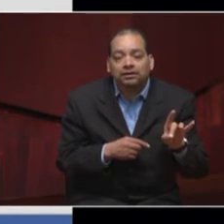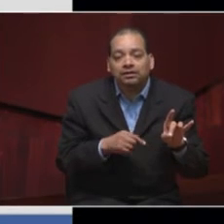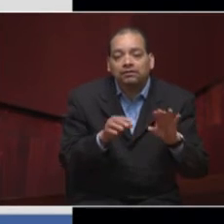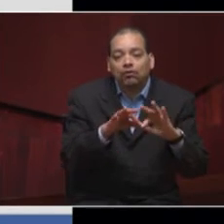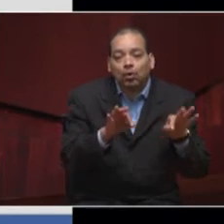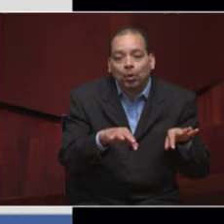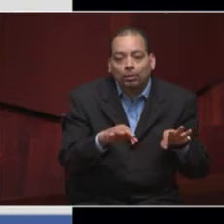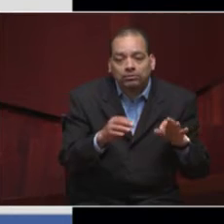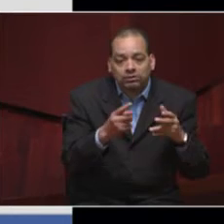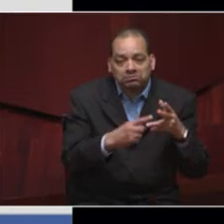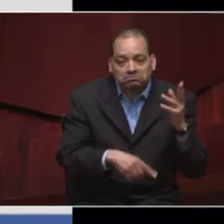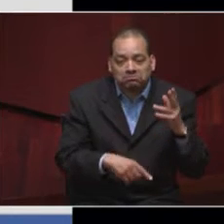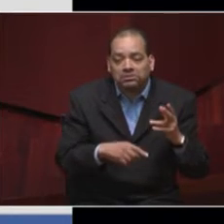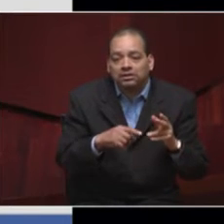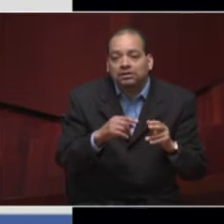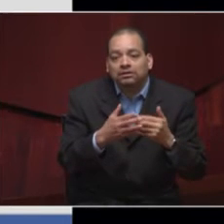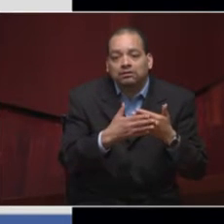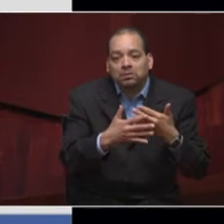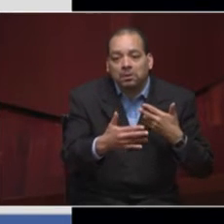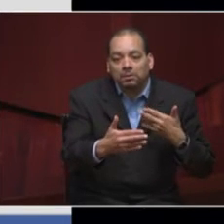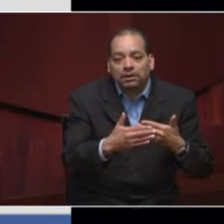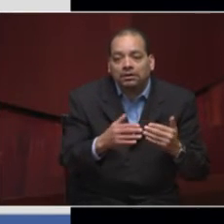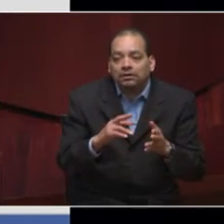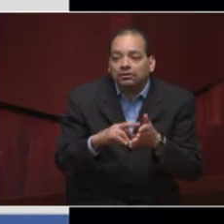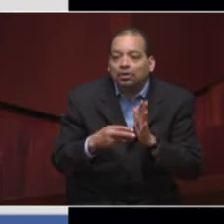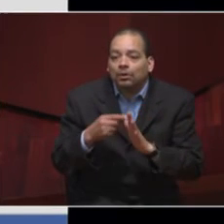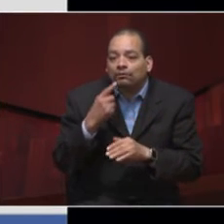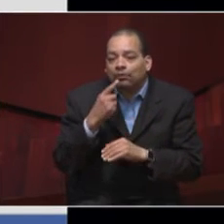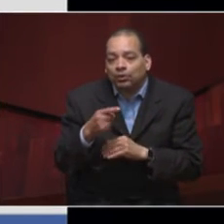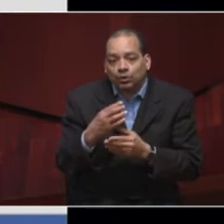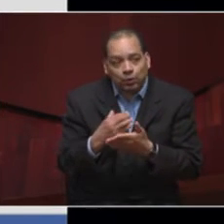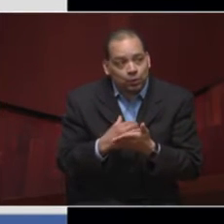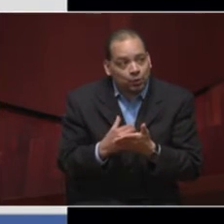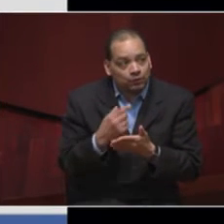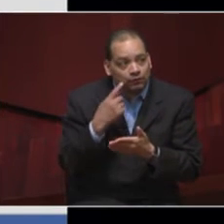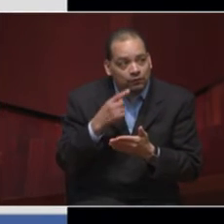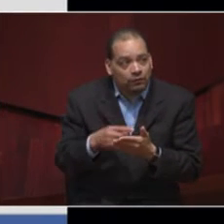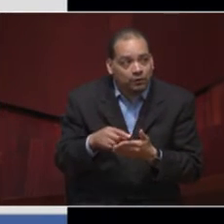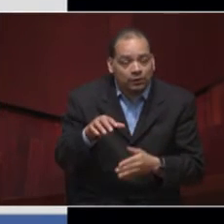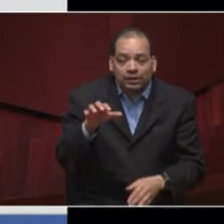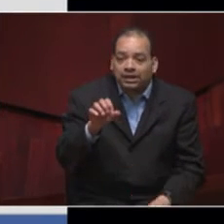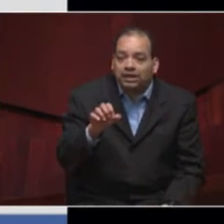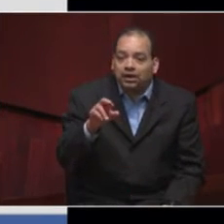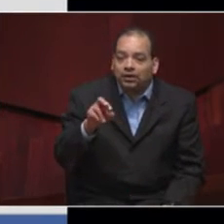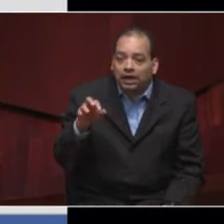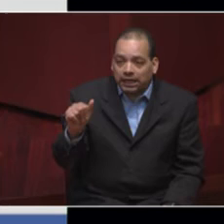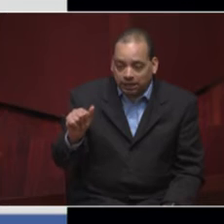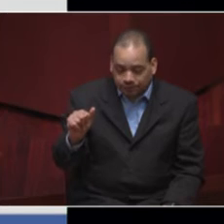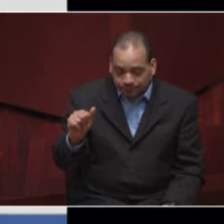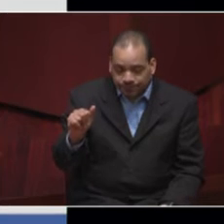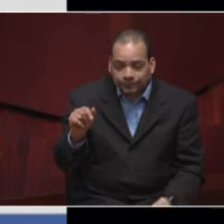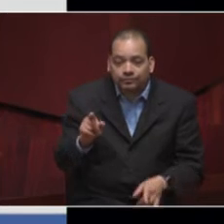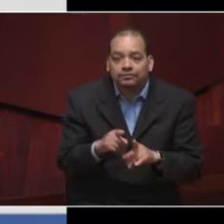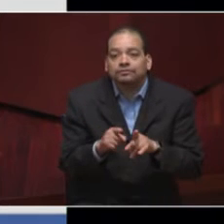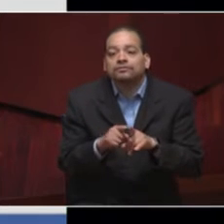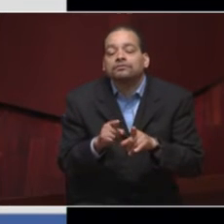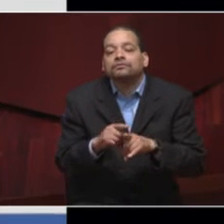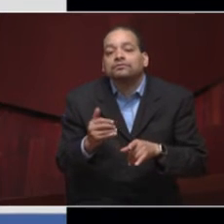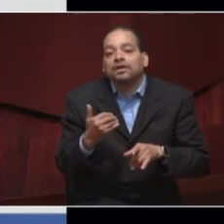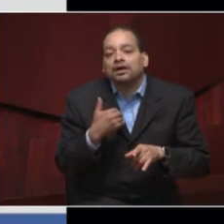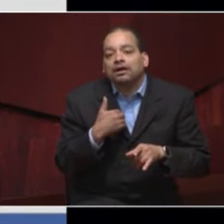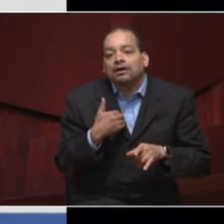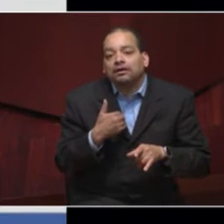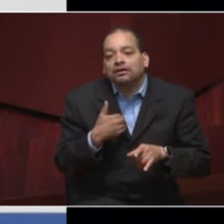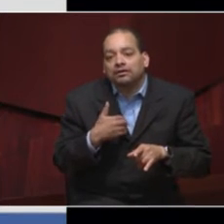the corresponding fields in ERA. So that also is helpful. And in addition, there is